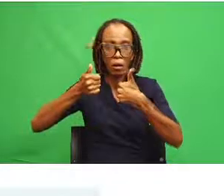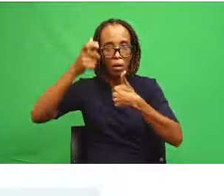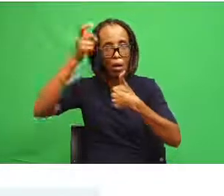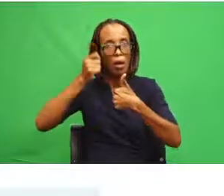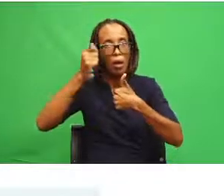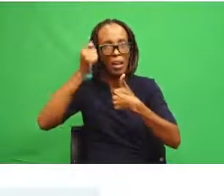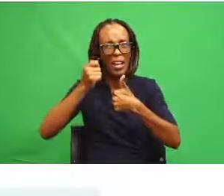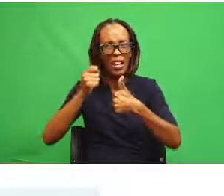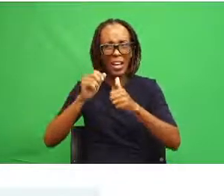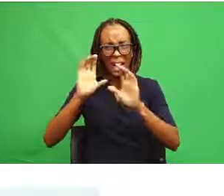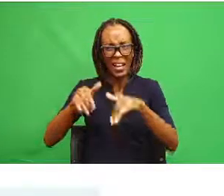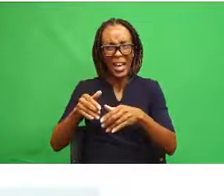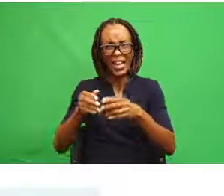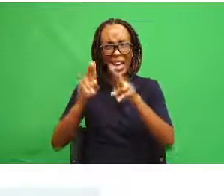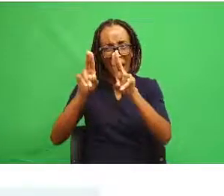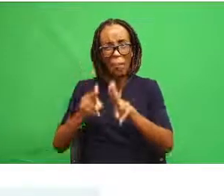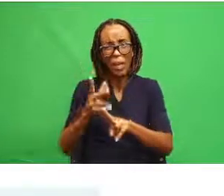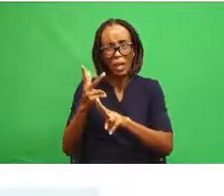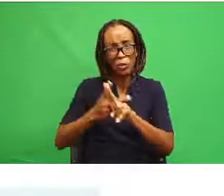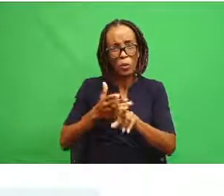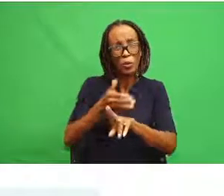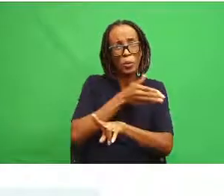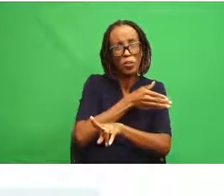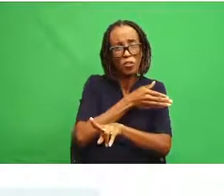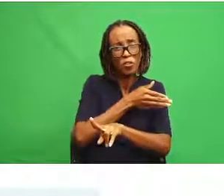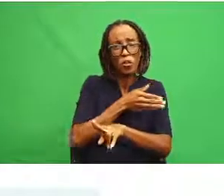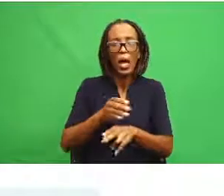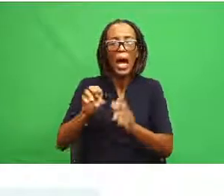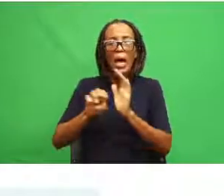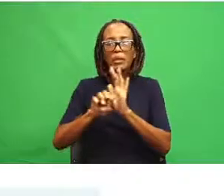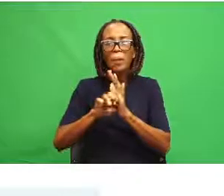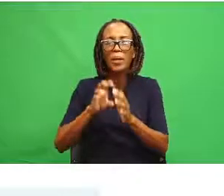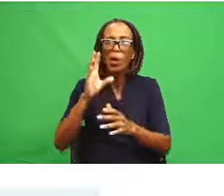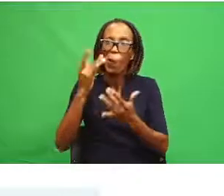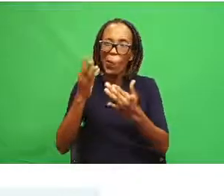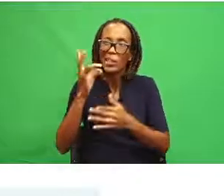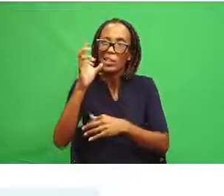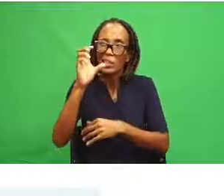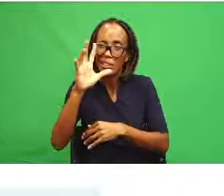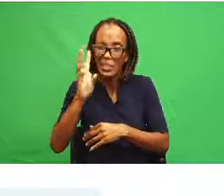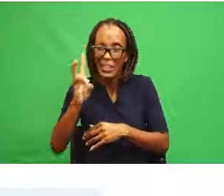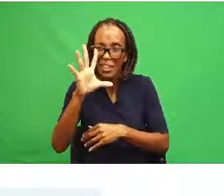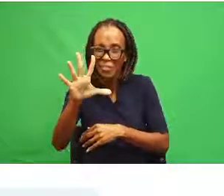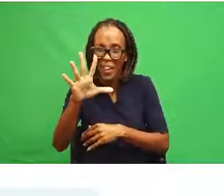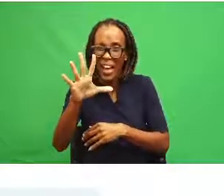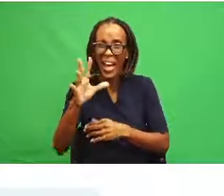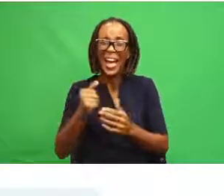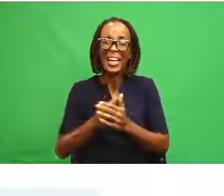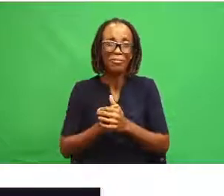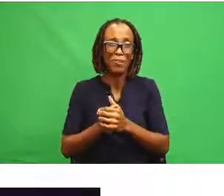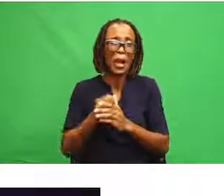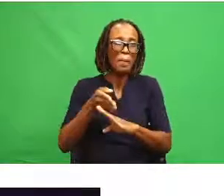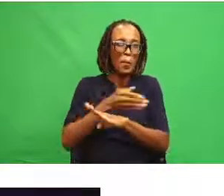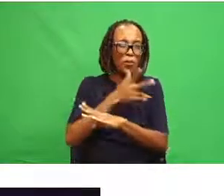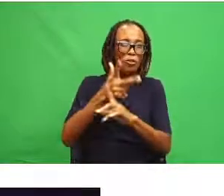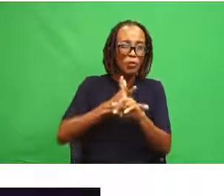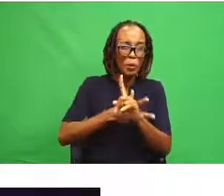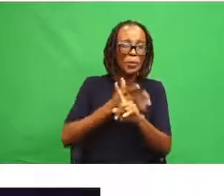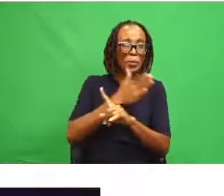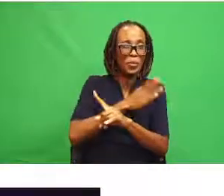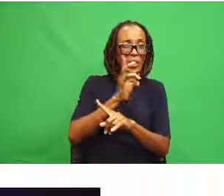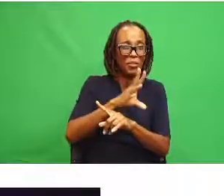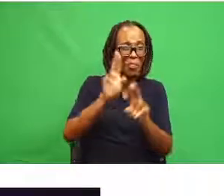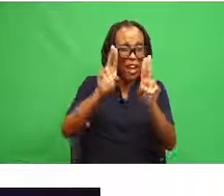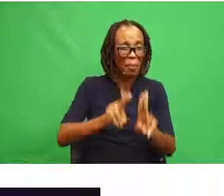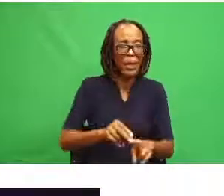3 months in advance before their 65th birthday? So I'm laughing because